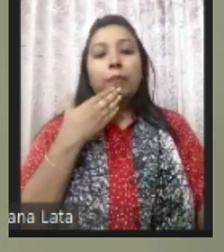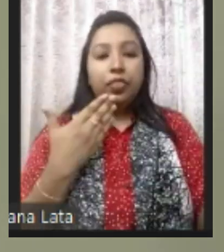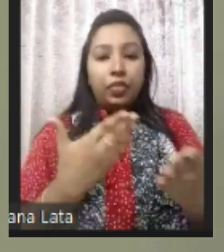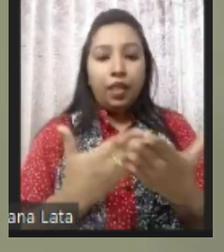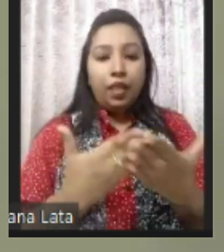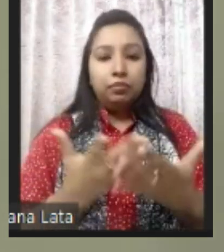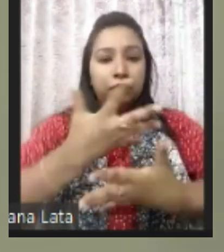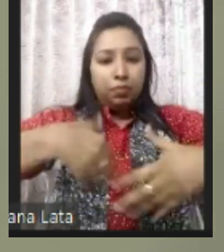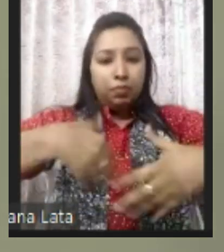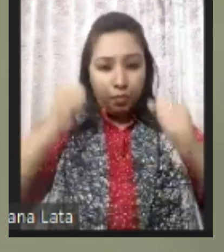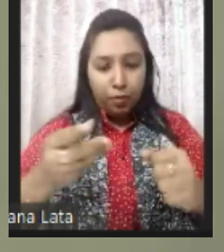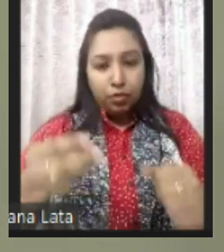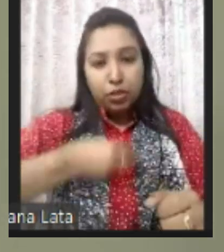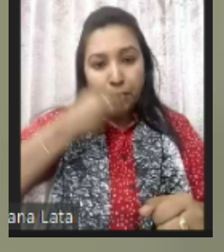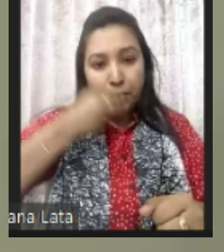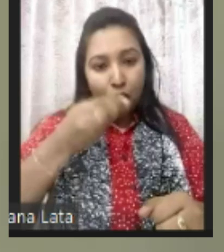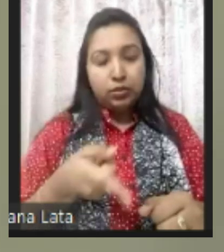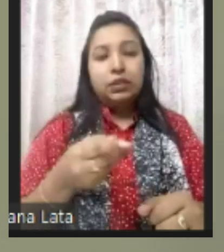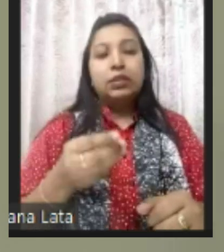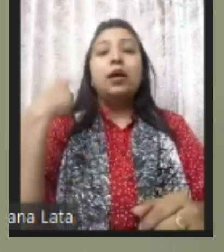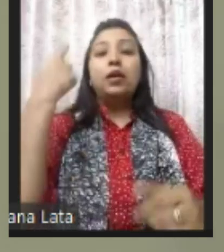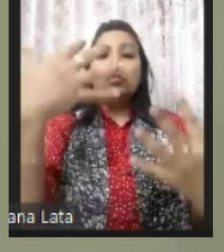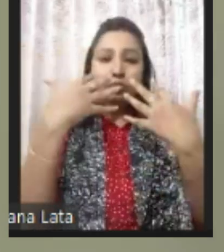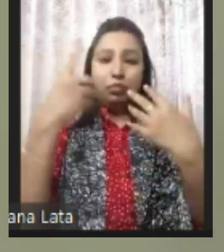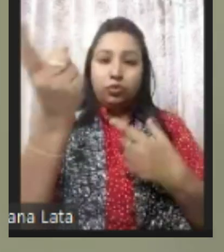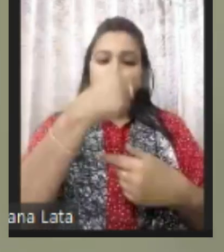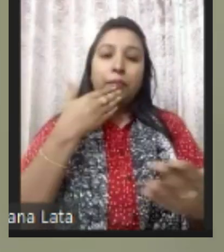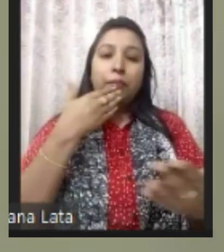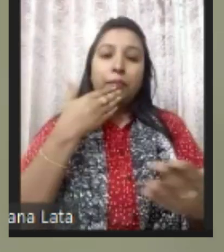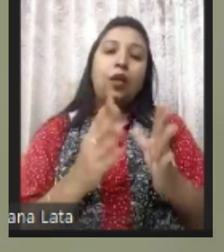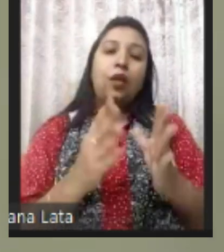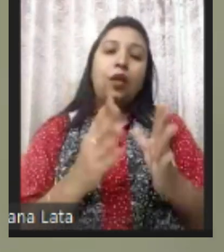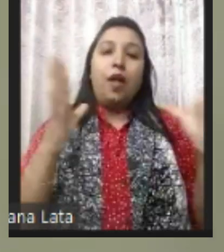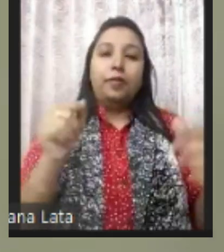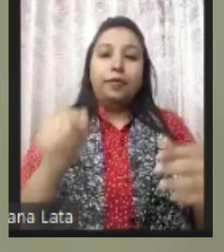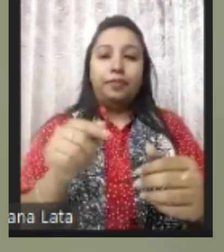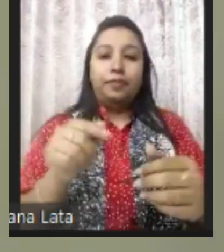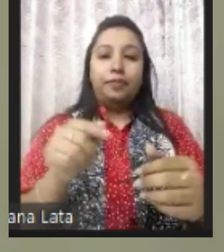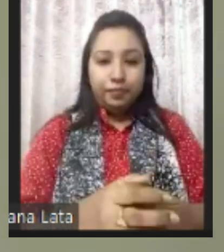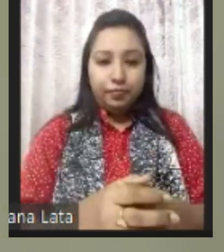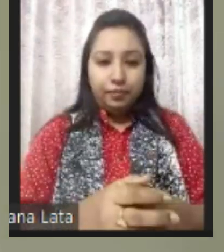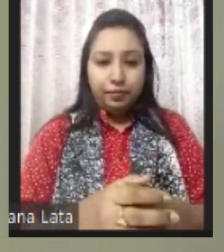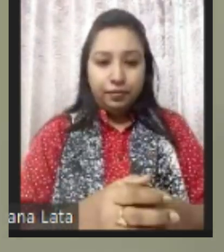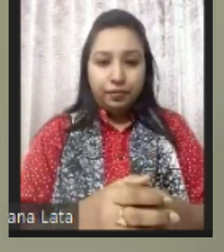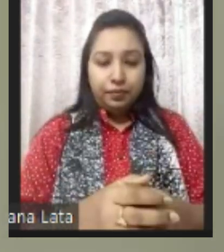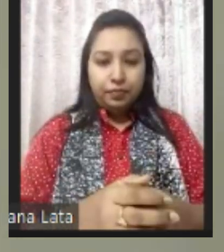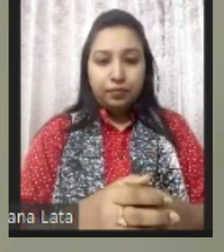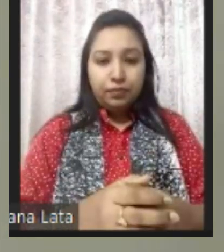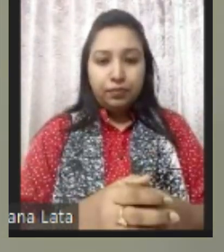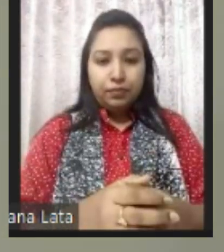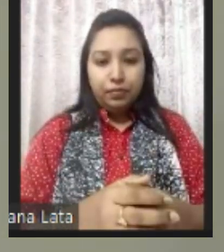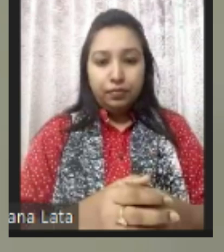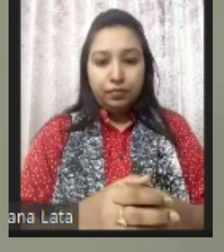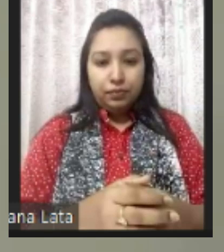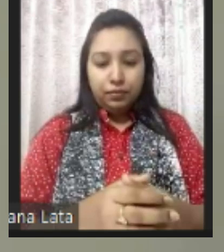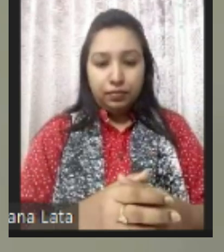panelists, speakers, and the audience for your kind presence and your patience for the extended time. Jolly, over